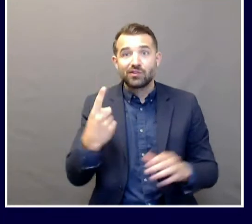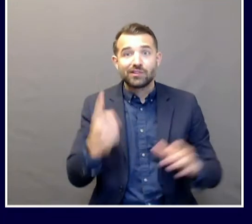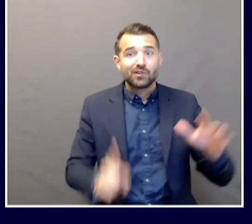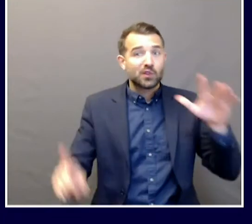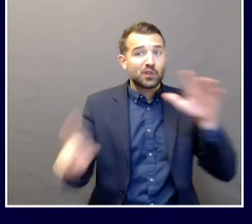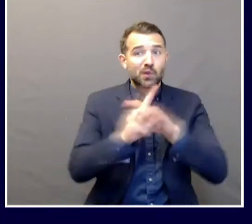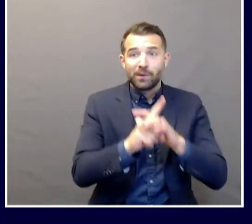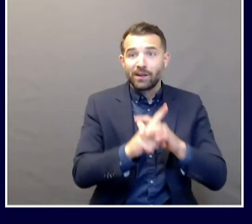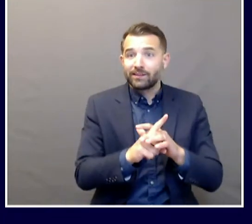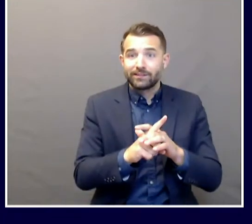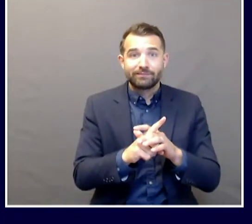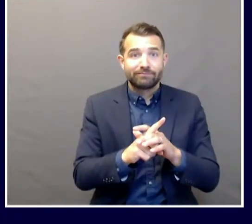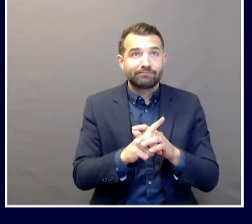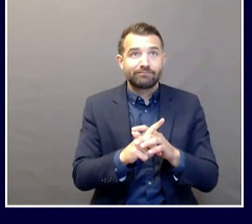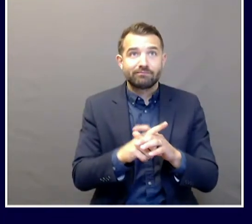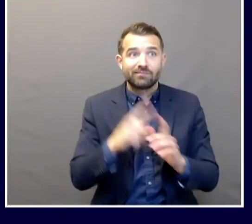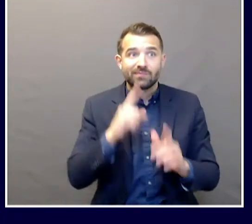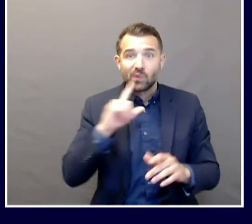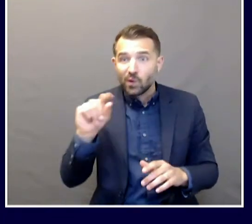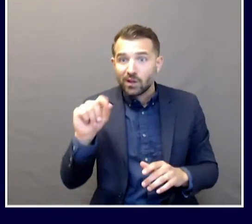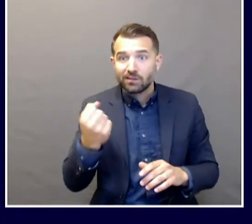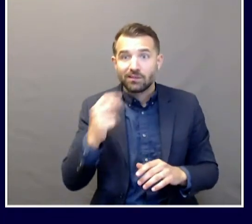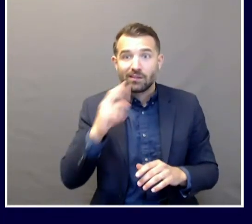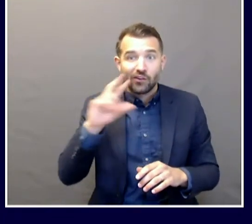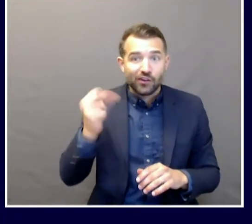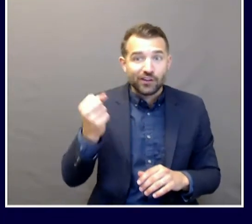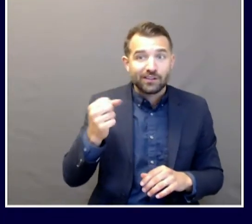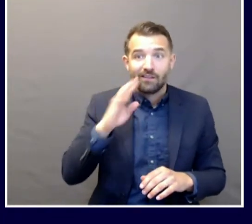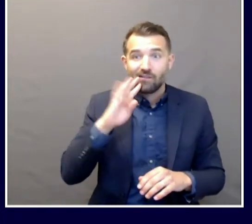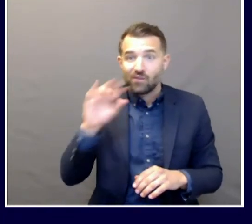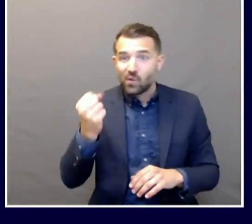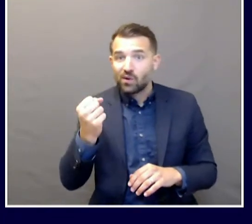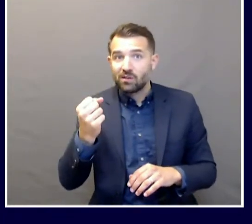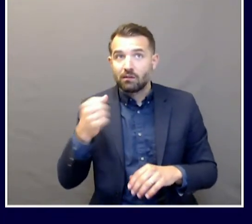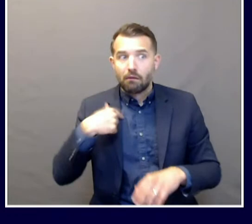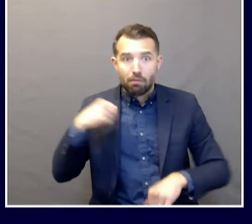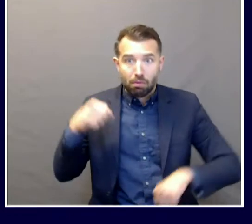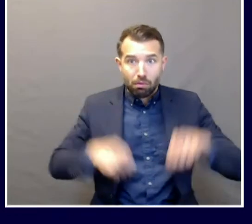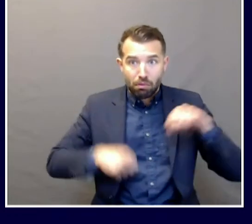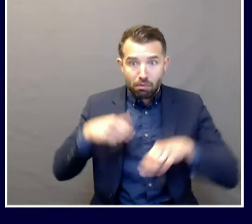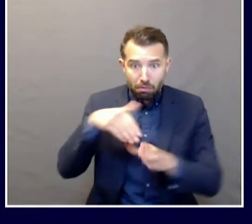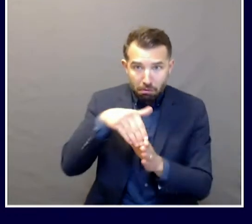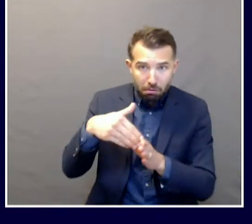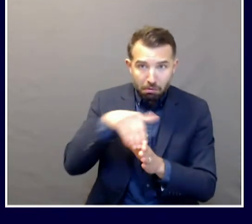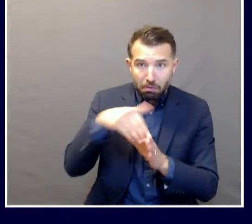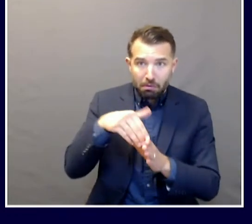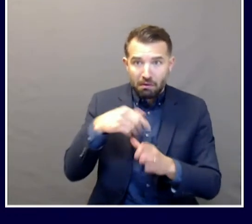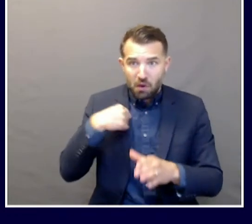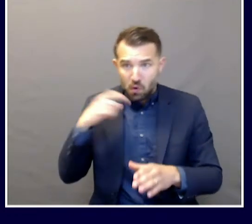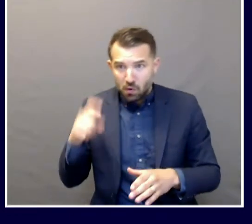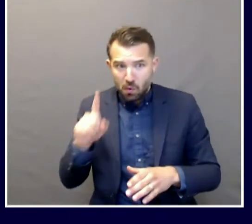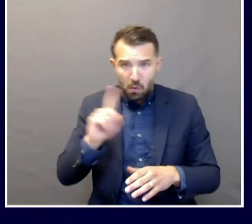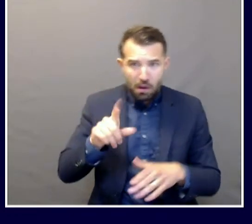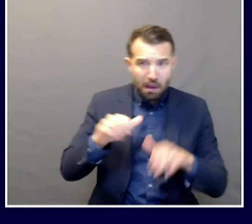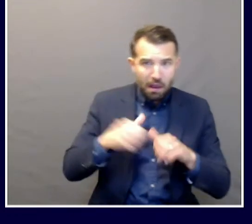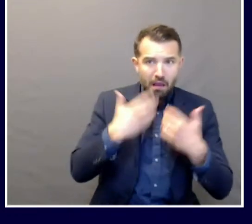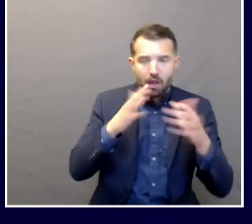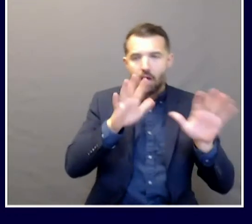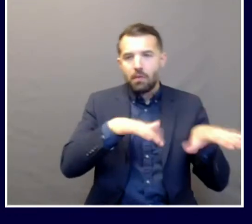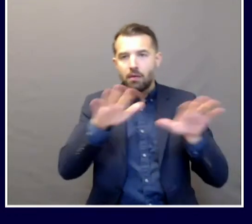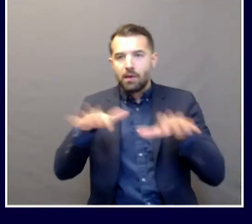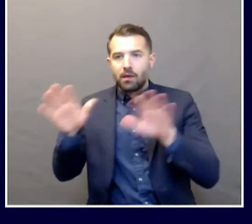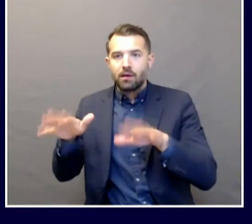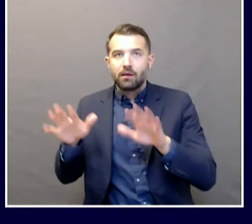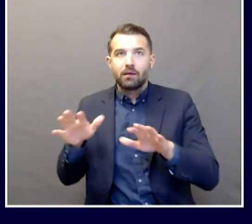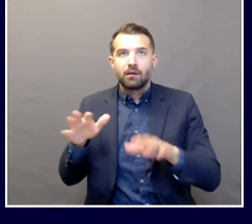40s, you're not sure about whether you need to get the shot, where to get the shot, how to get the shot, I want